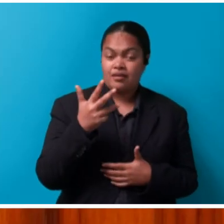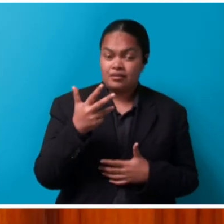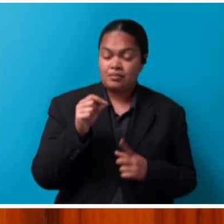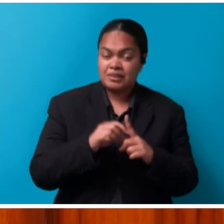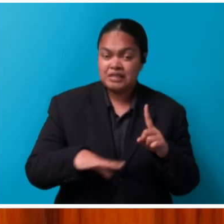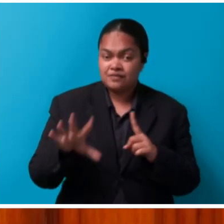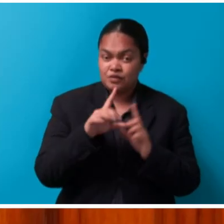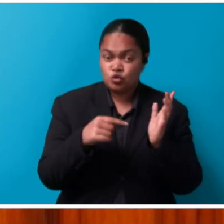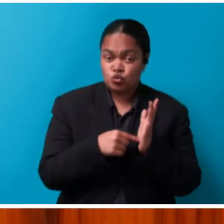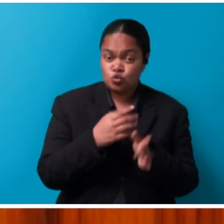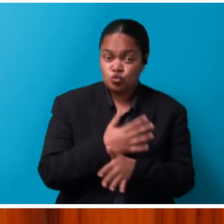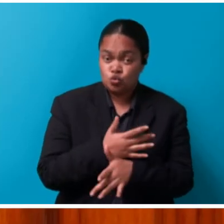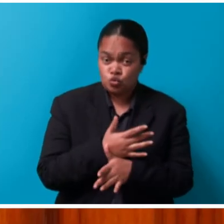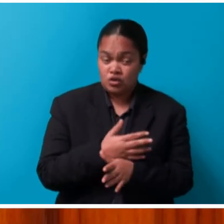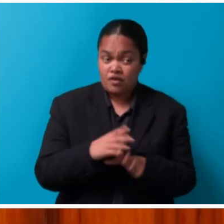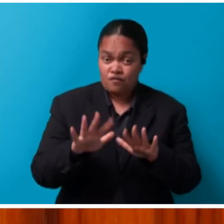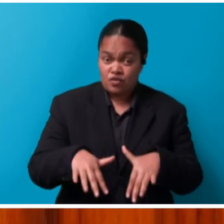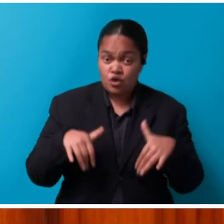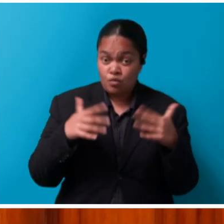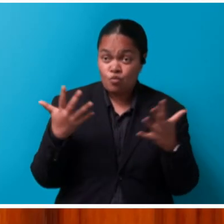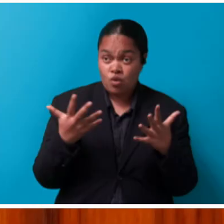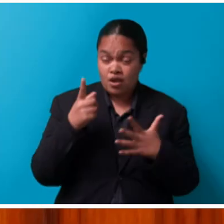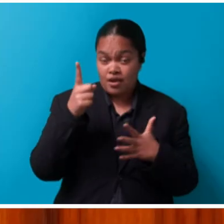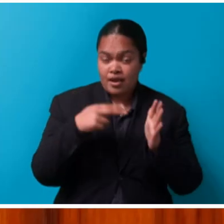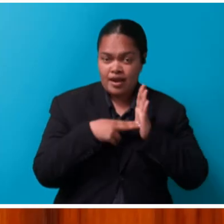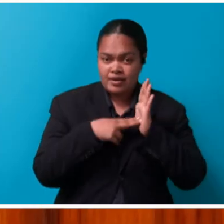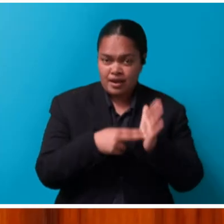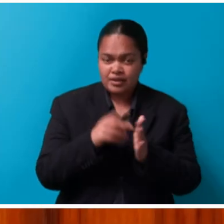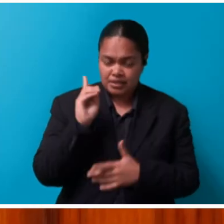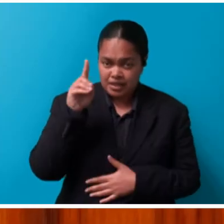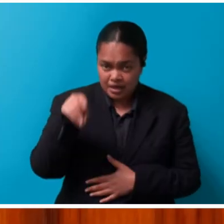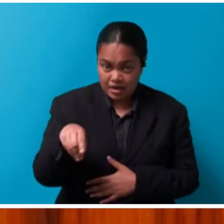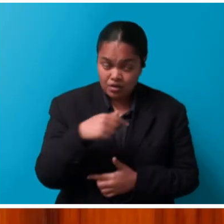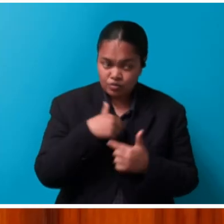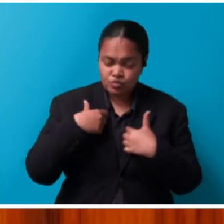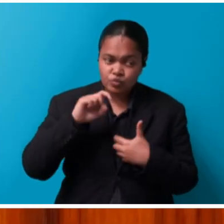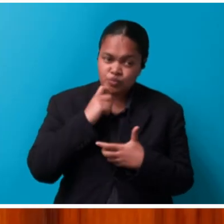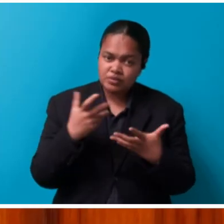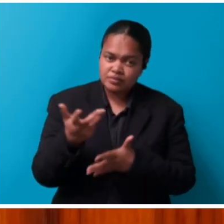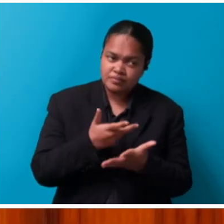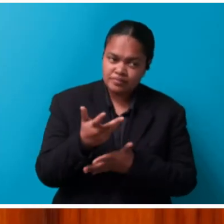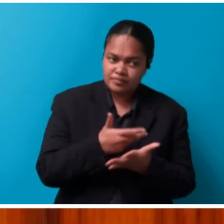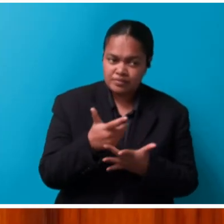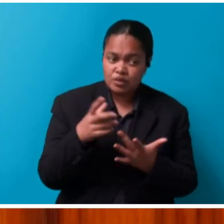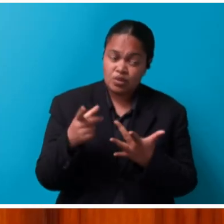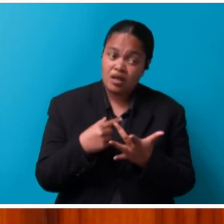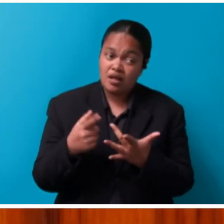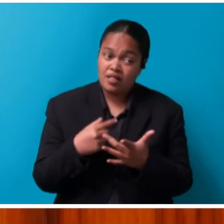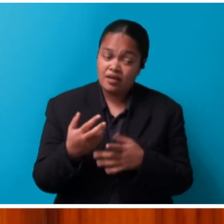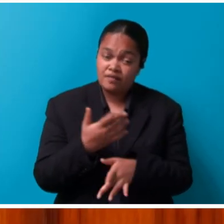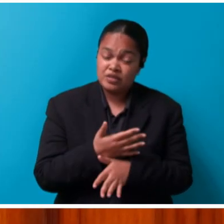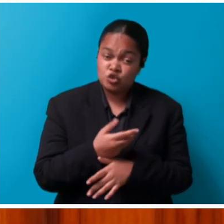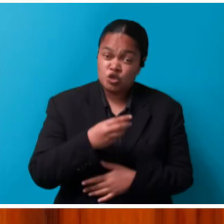in Denarau in Nandi, we will discuss with the other Pacific Island fisheries